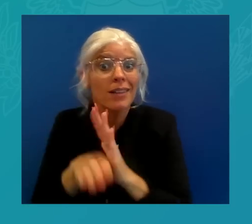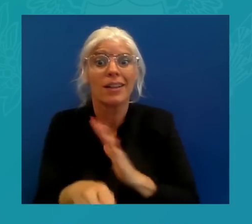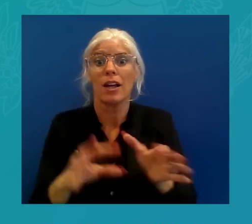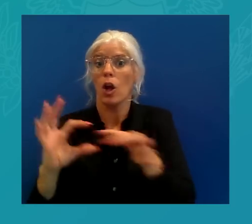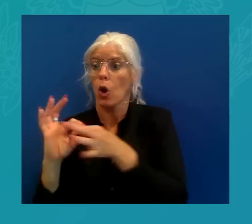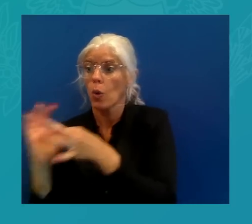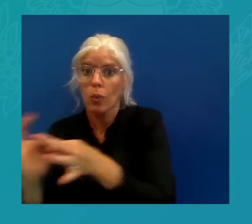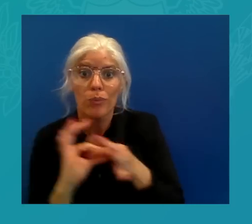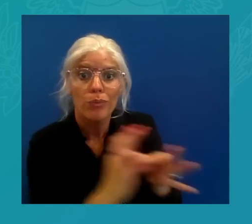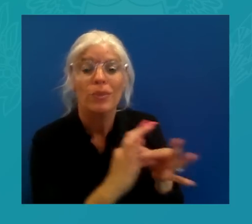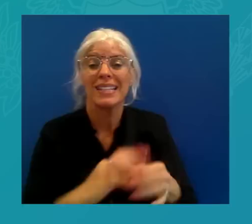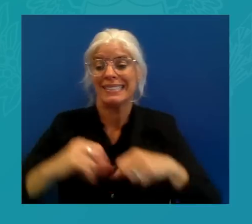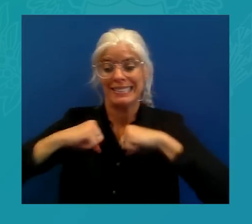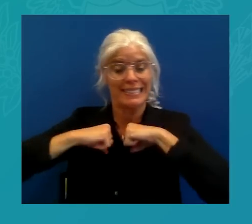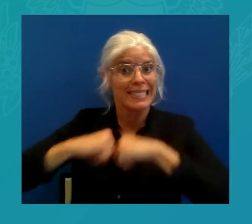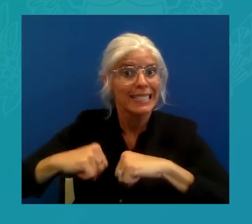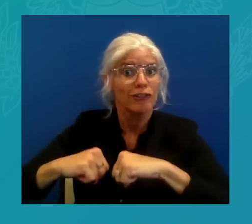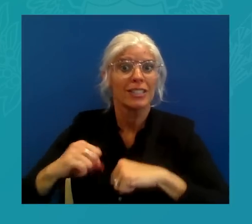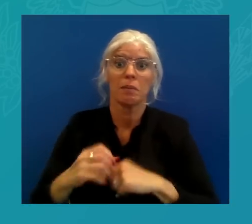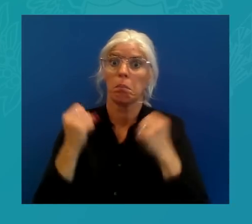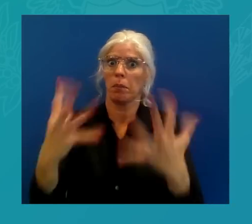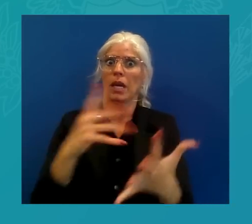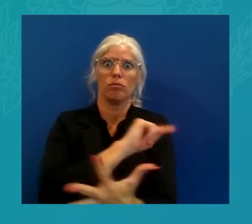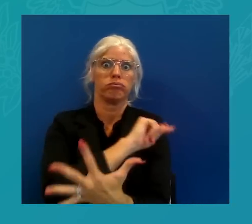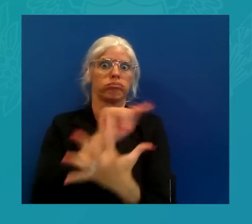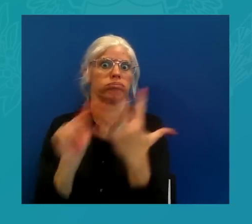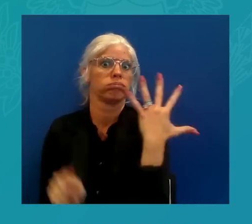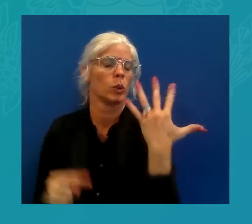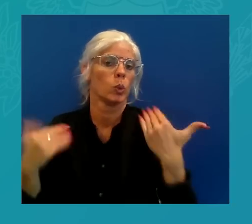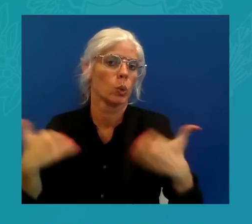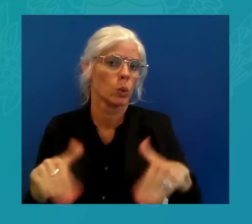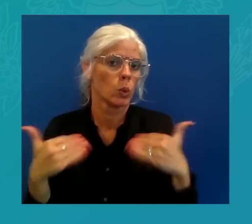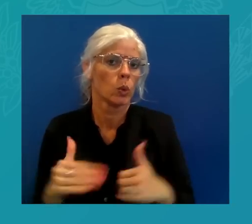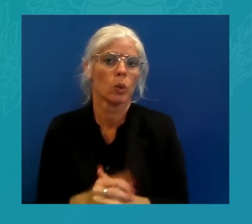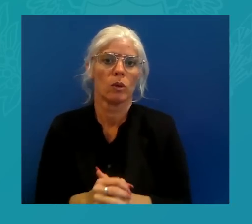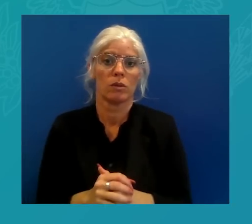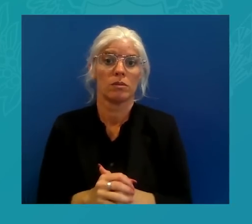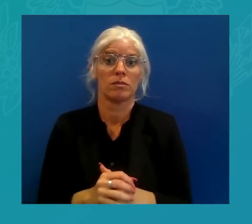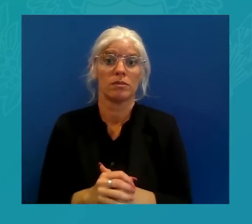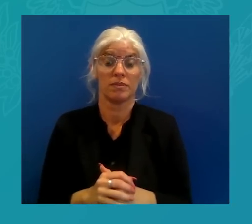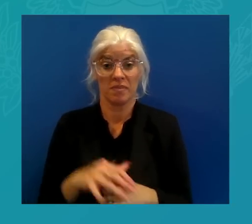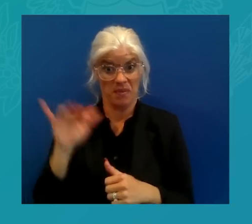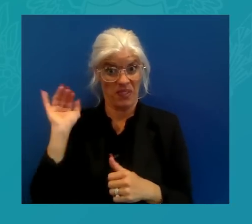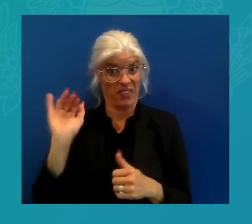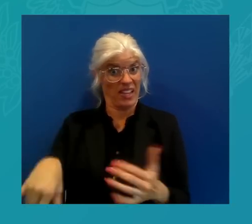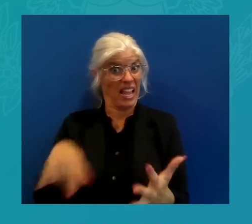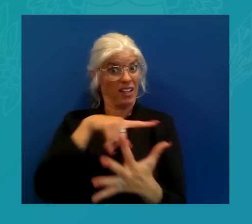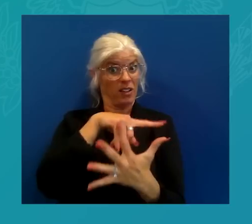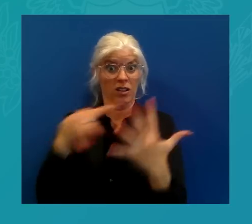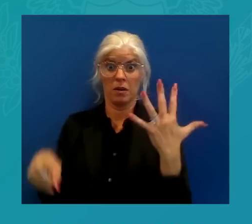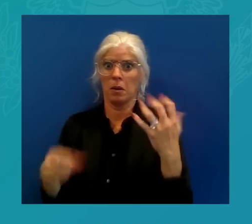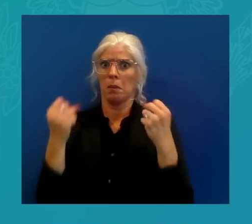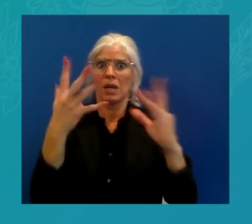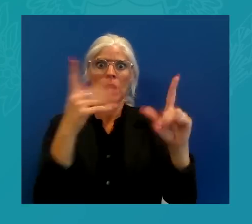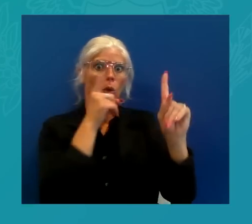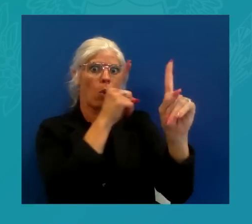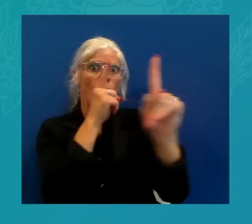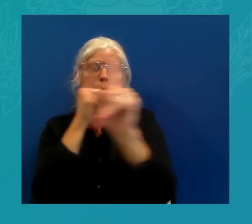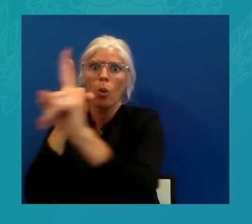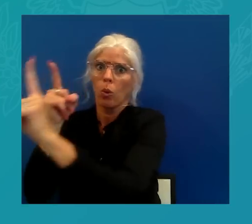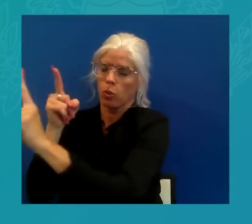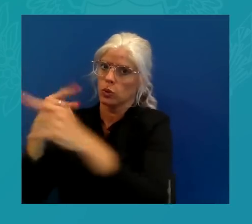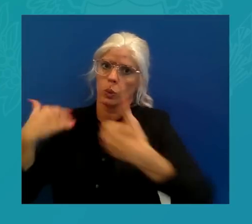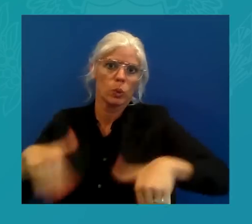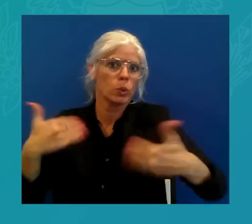cooperation and security. The agenda is ambitious, reflecting the urgency of addressing these